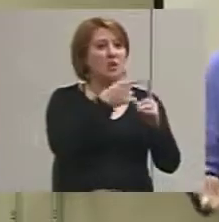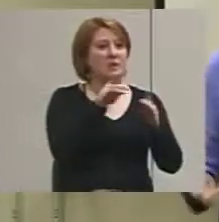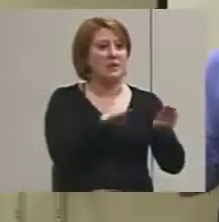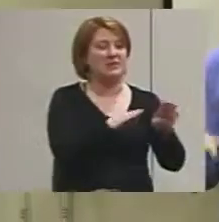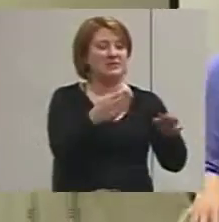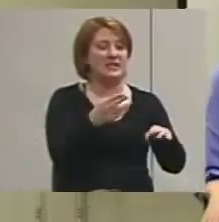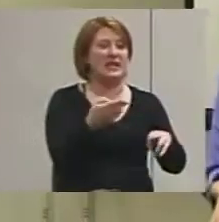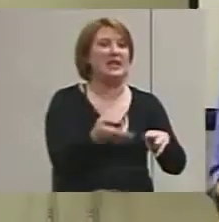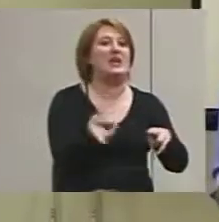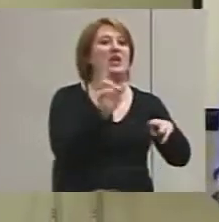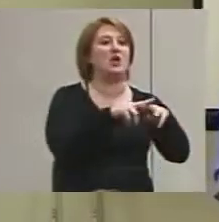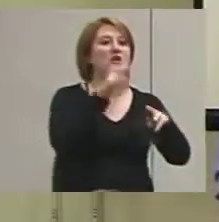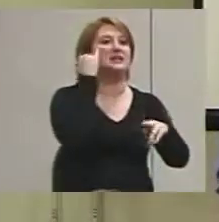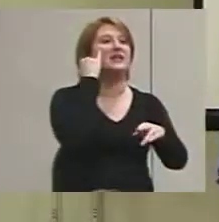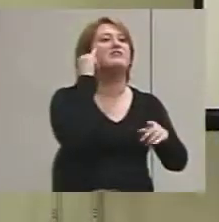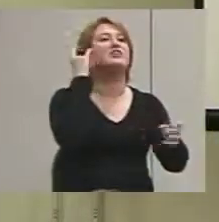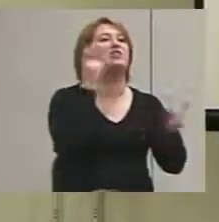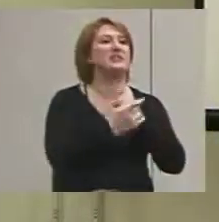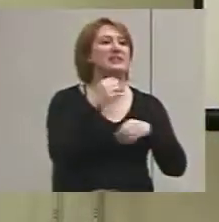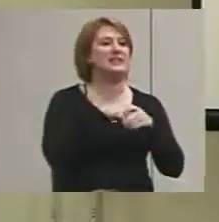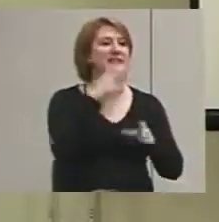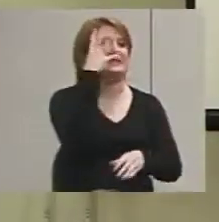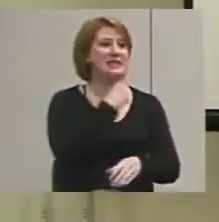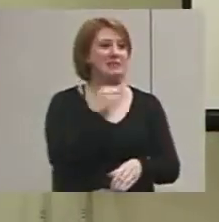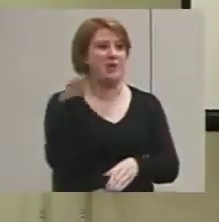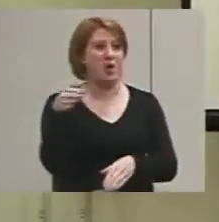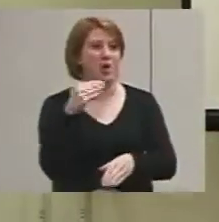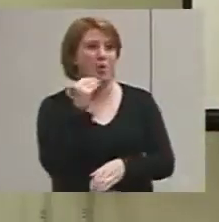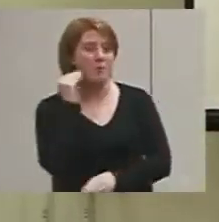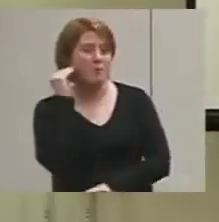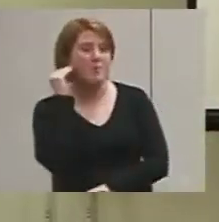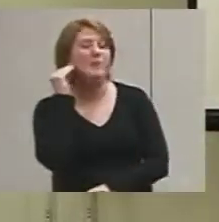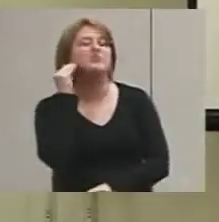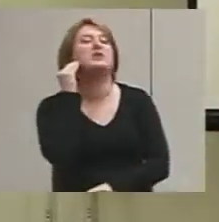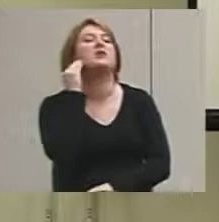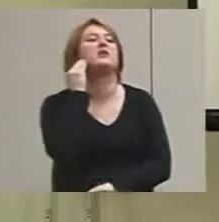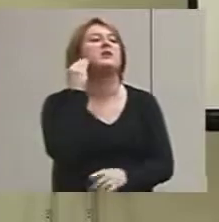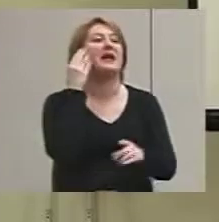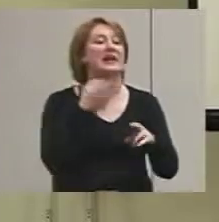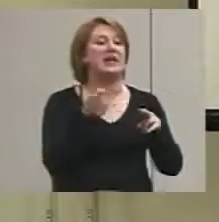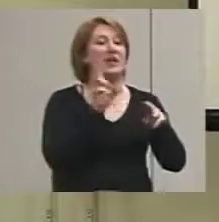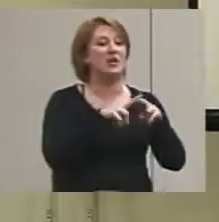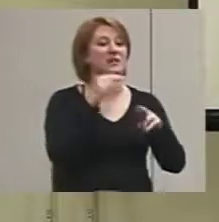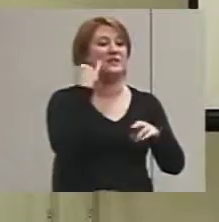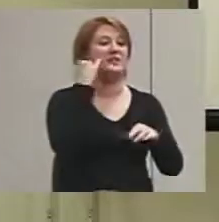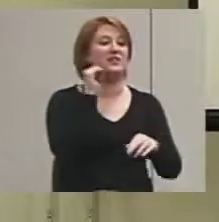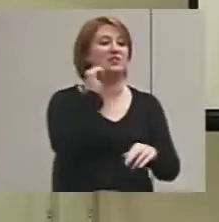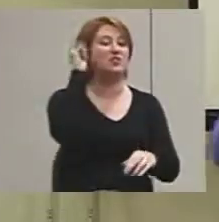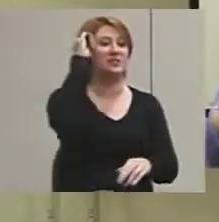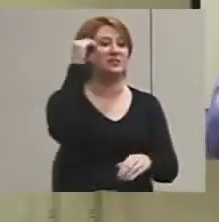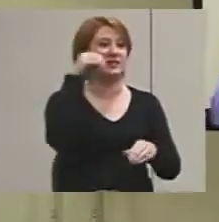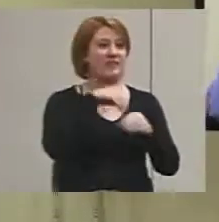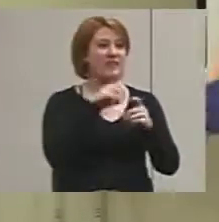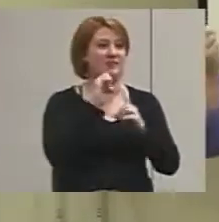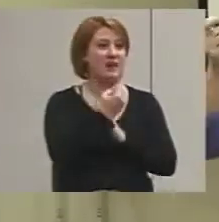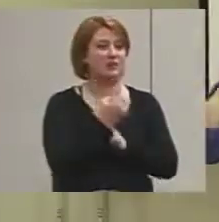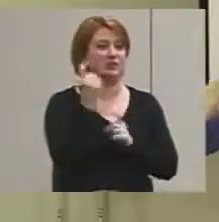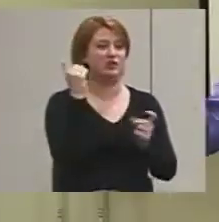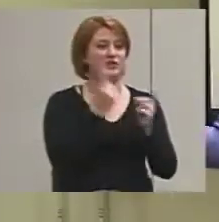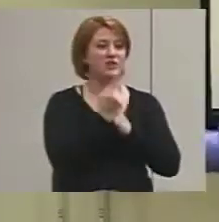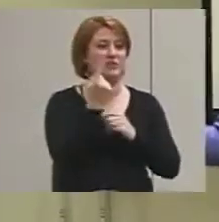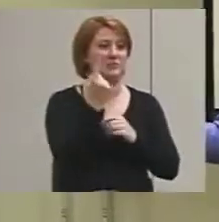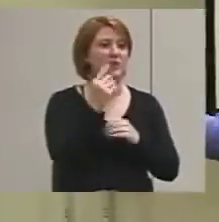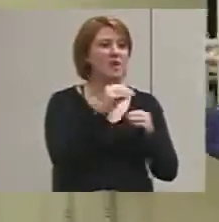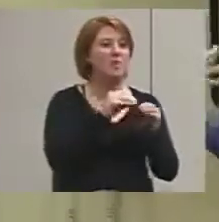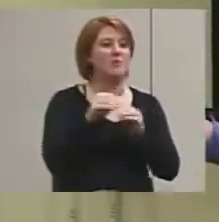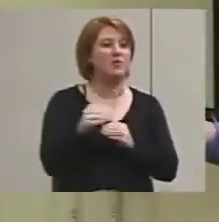there's changes in his sleep at home. The target behaviors increase when the adult in his environment changes something about them, remove their glasses,